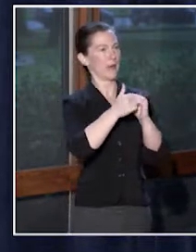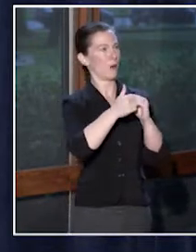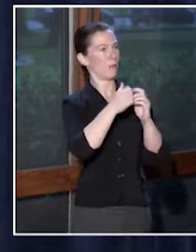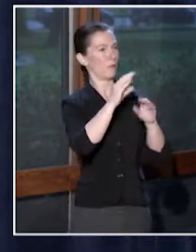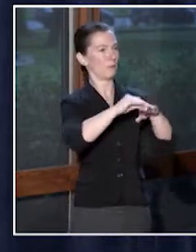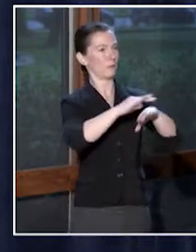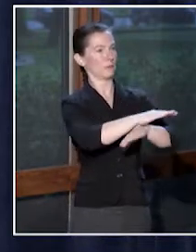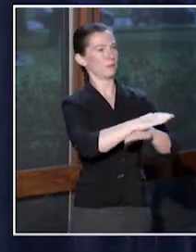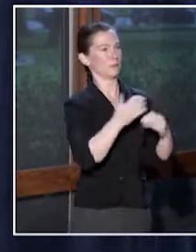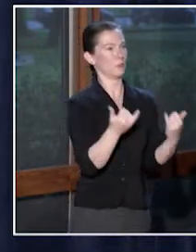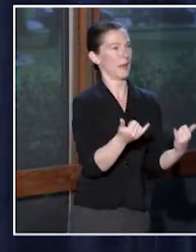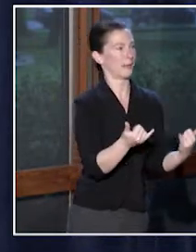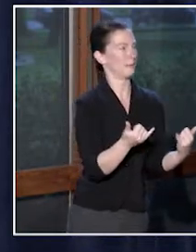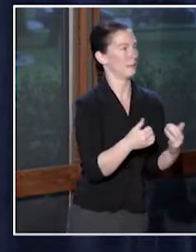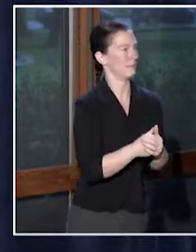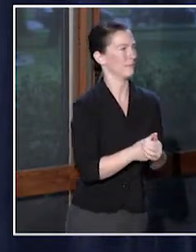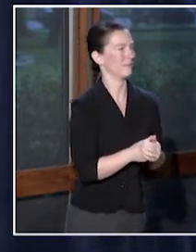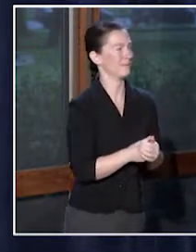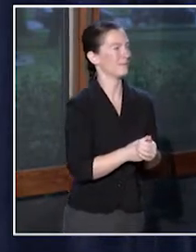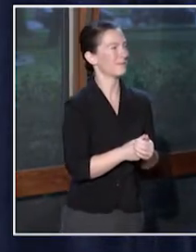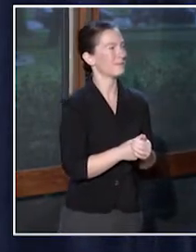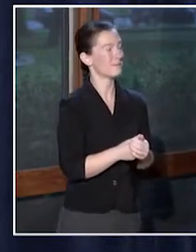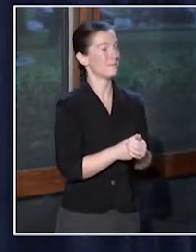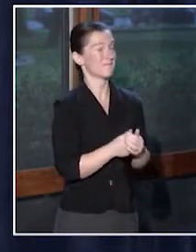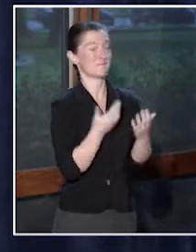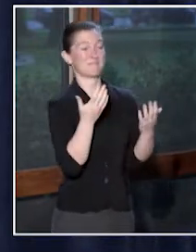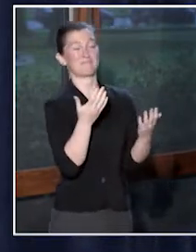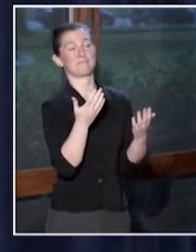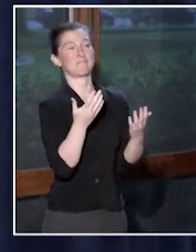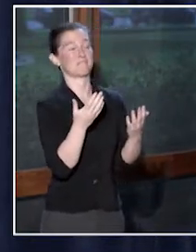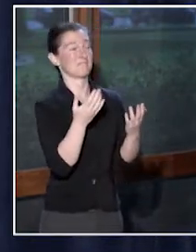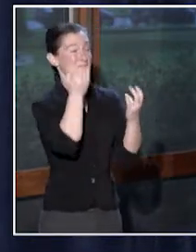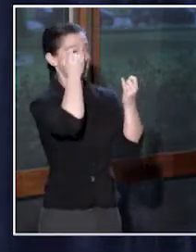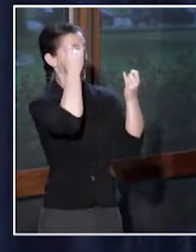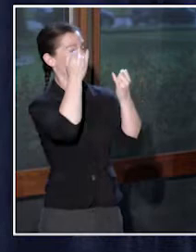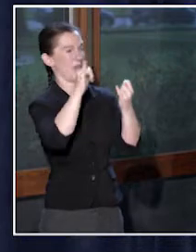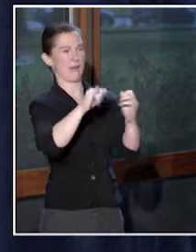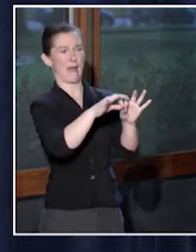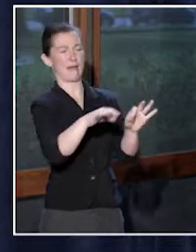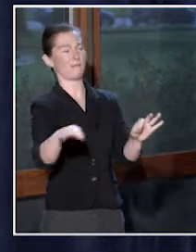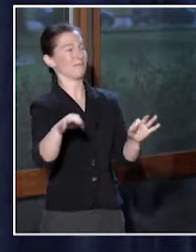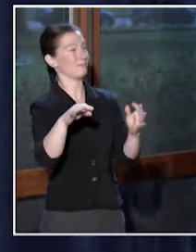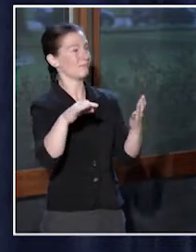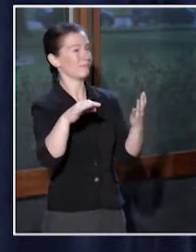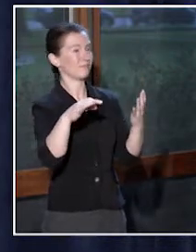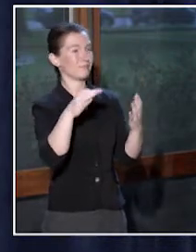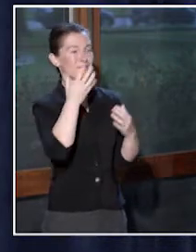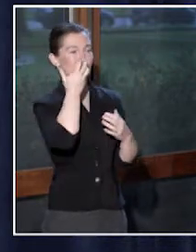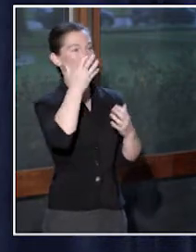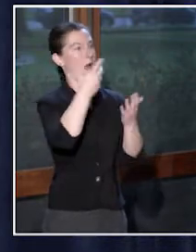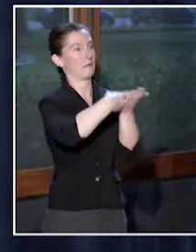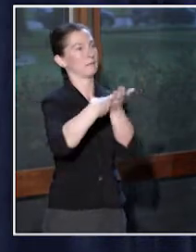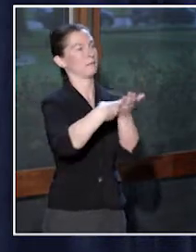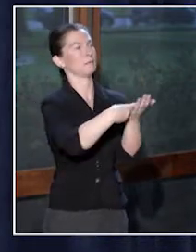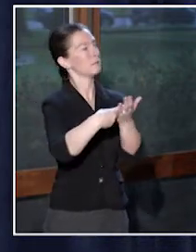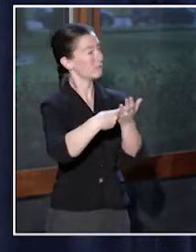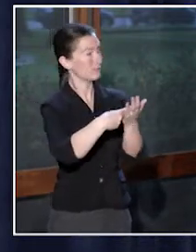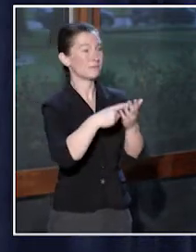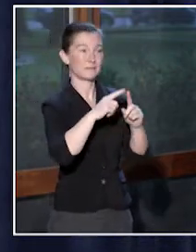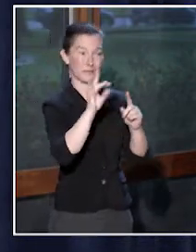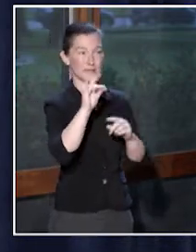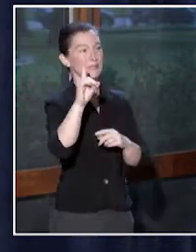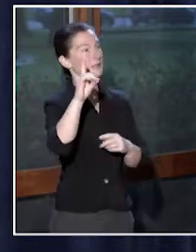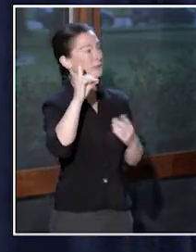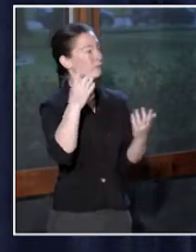controversial? But it was. It opened up something that was lurking there just beneath the surface, a